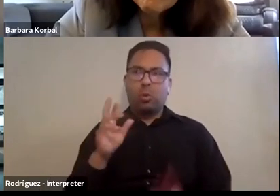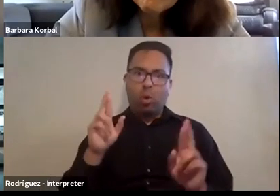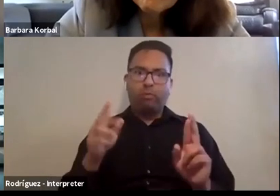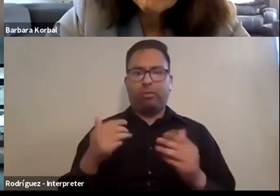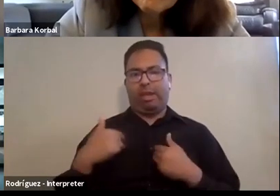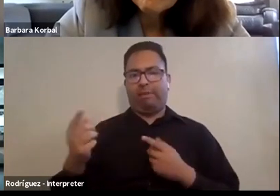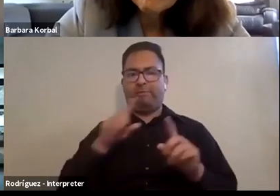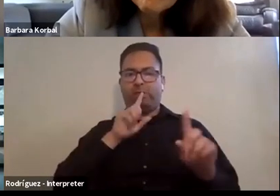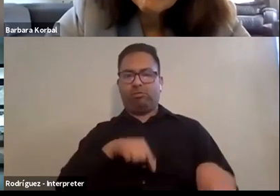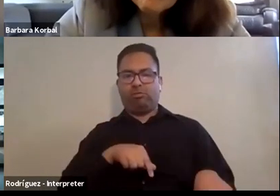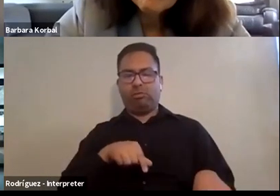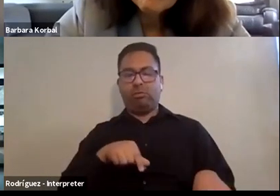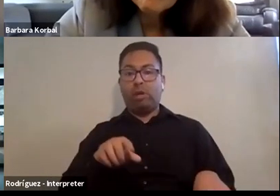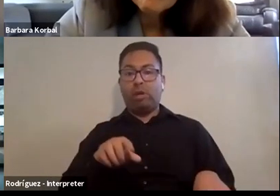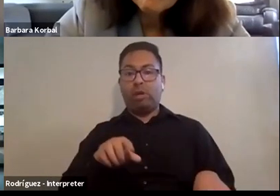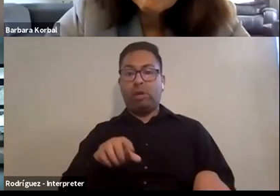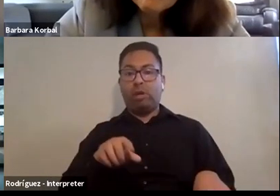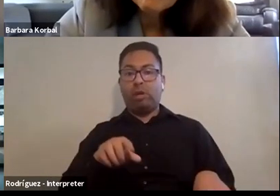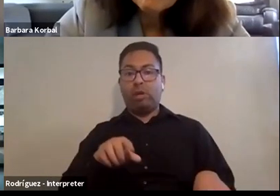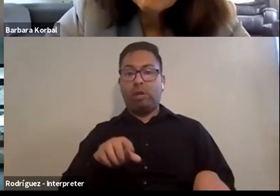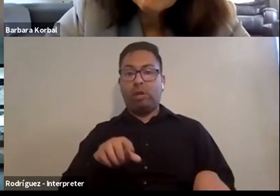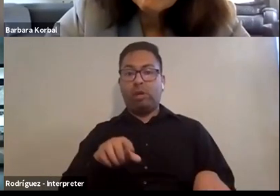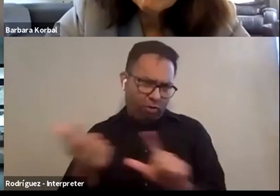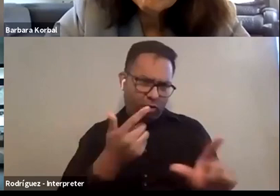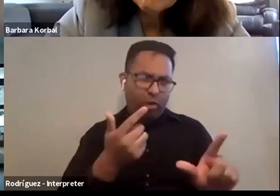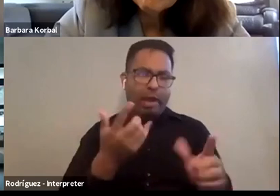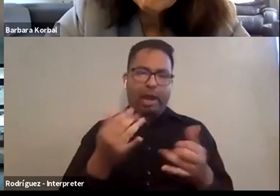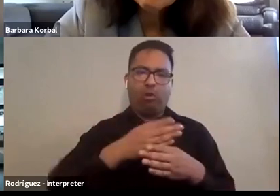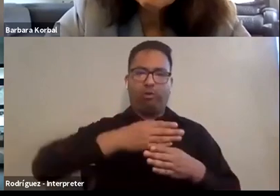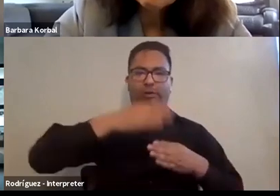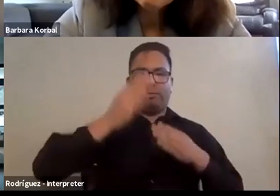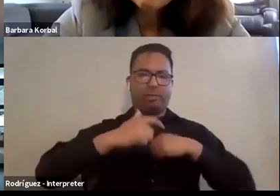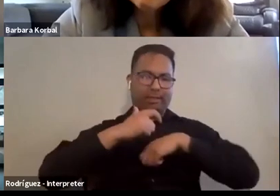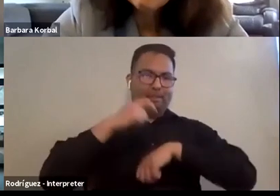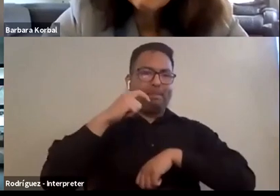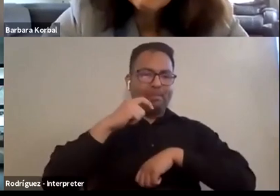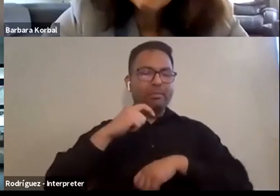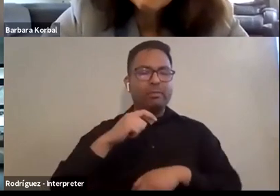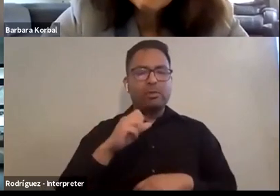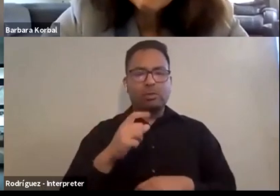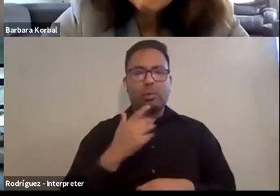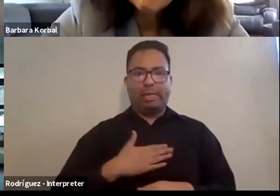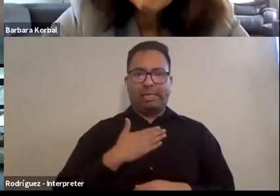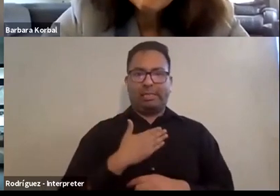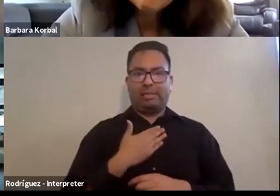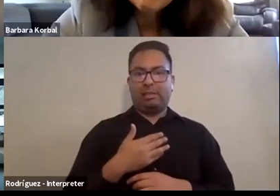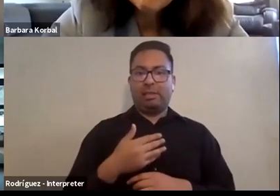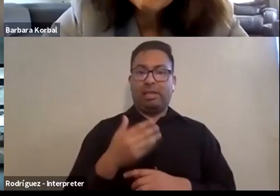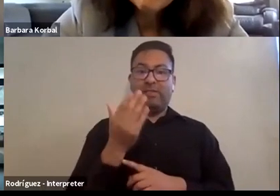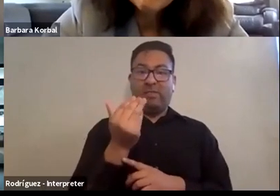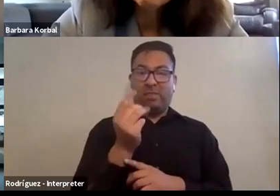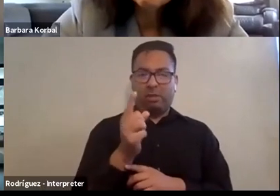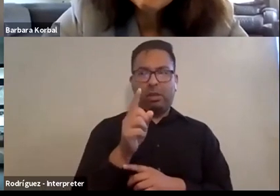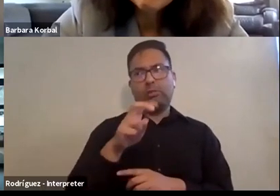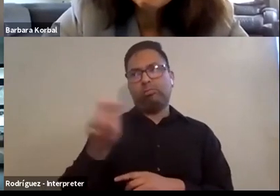with that, I will thank everyone, concluding here on time. And please, in 15 minutes, go to the YouTube link and